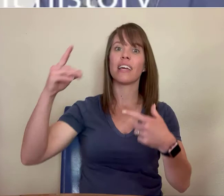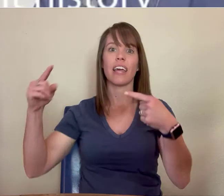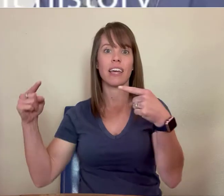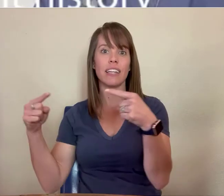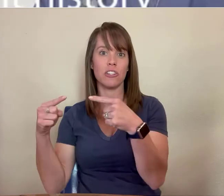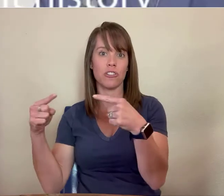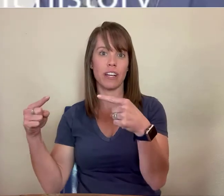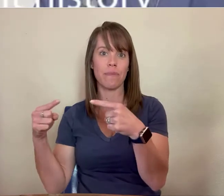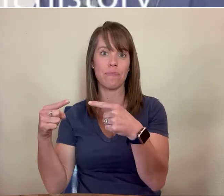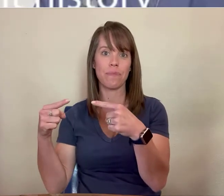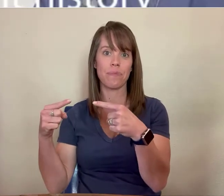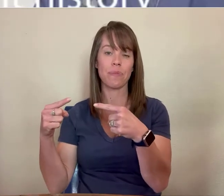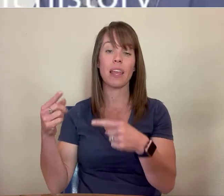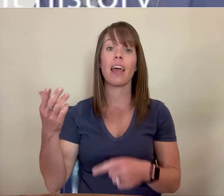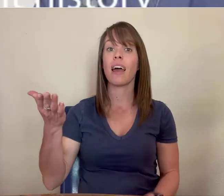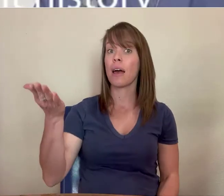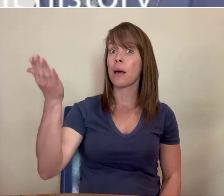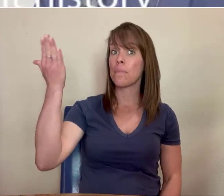illnesses and injury.